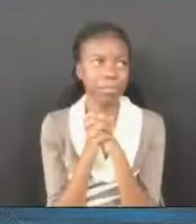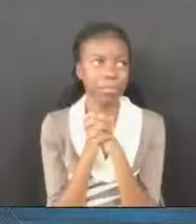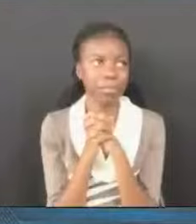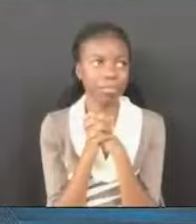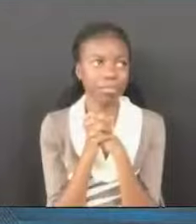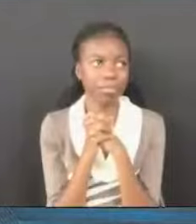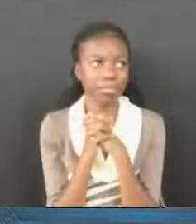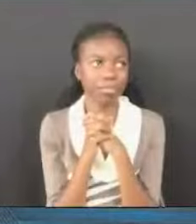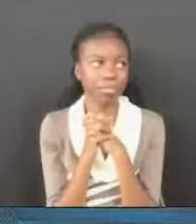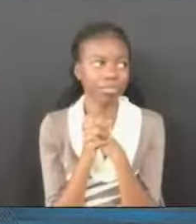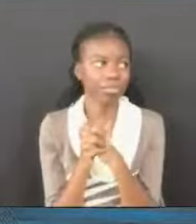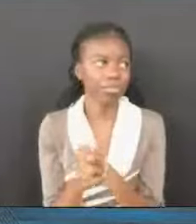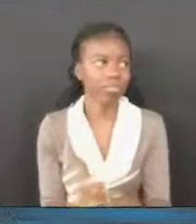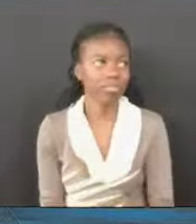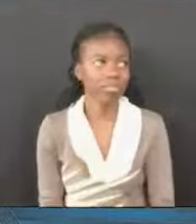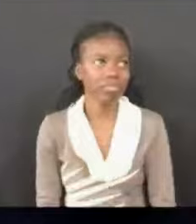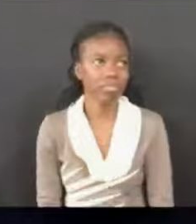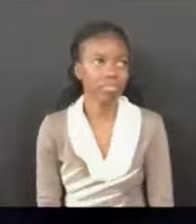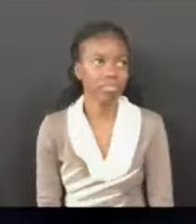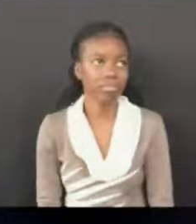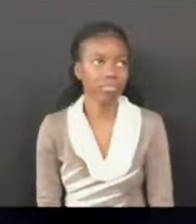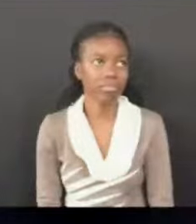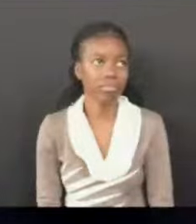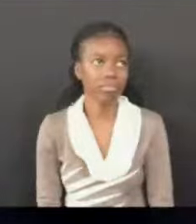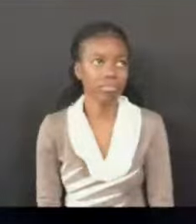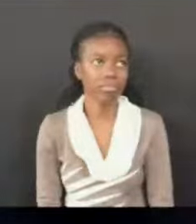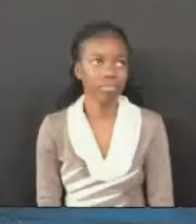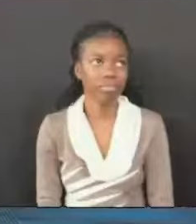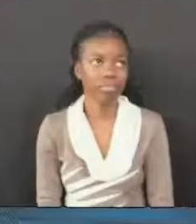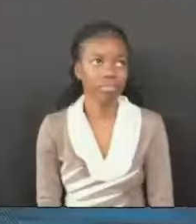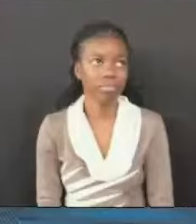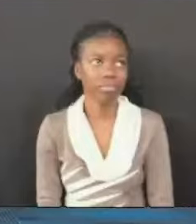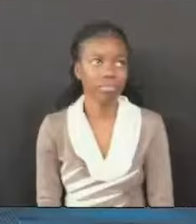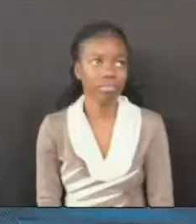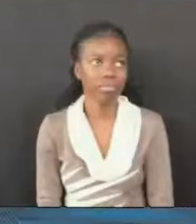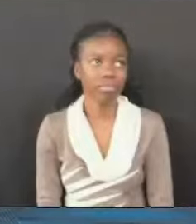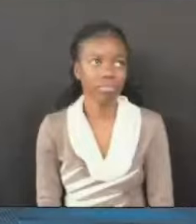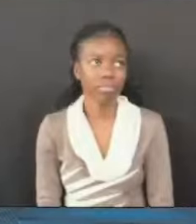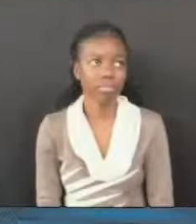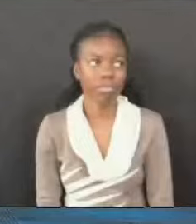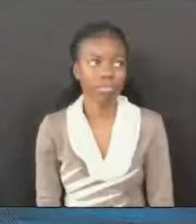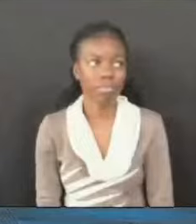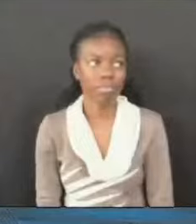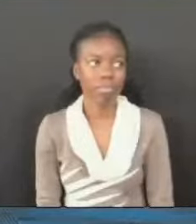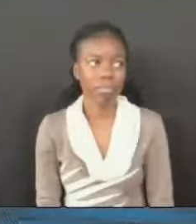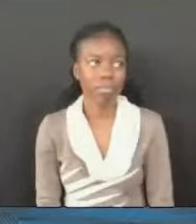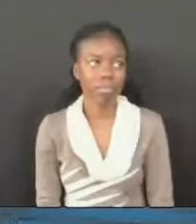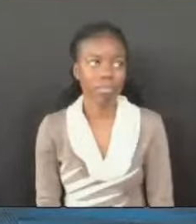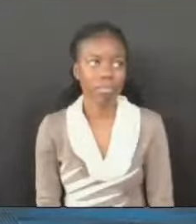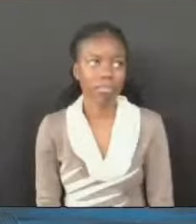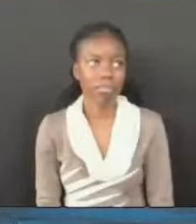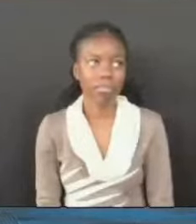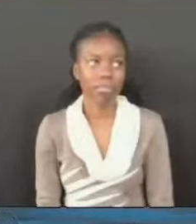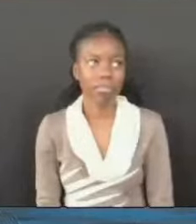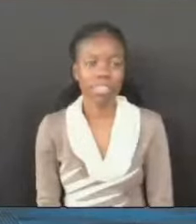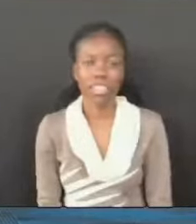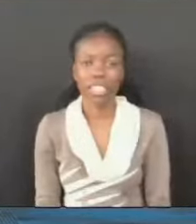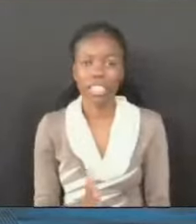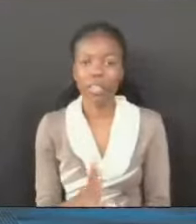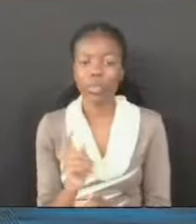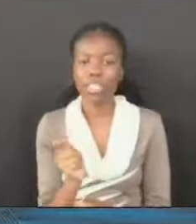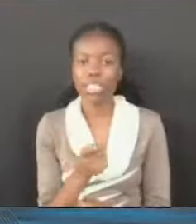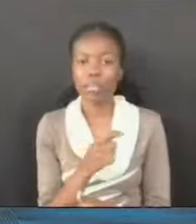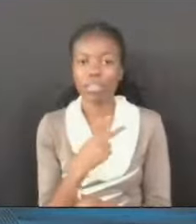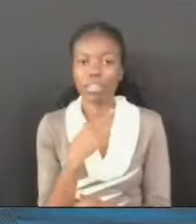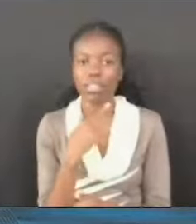True temperance, boys, together. True temperance, boys and girls, are we? We